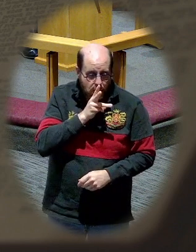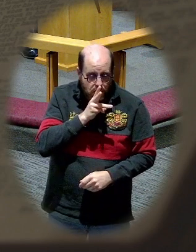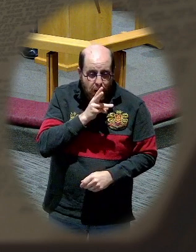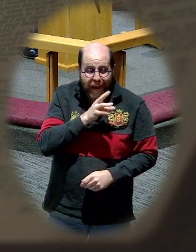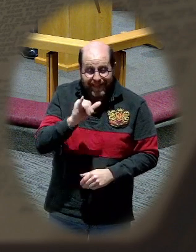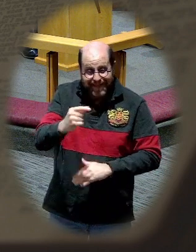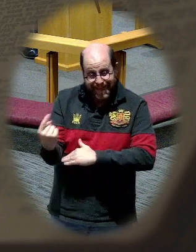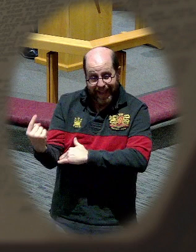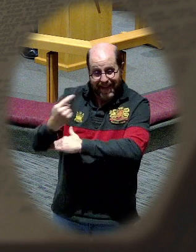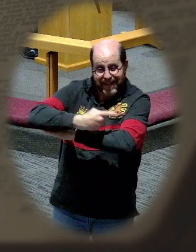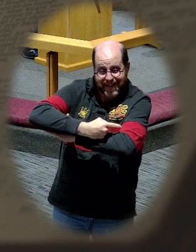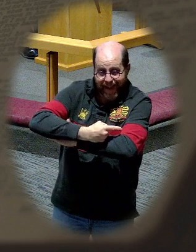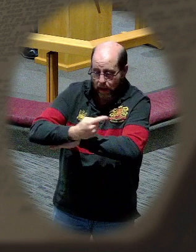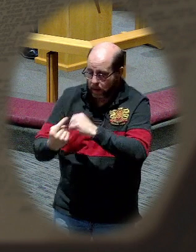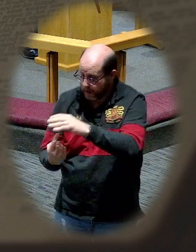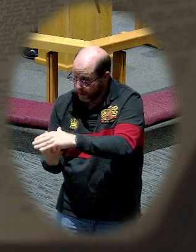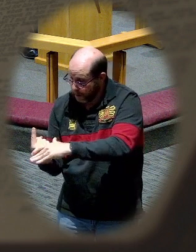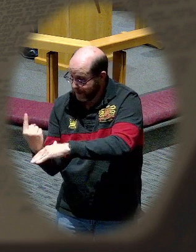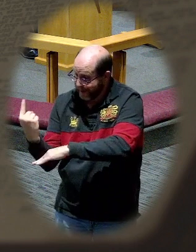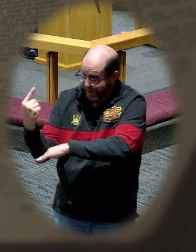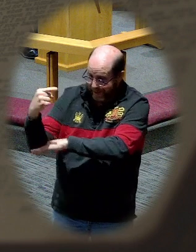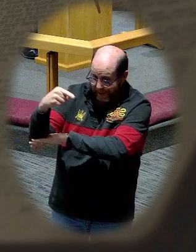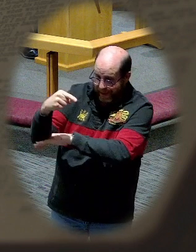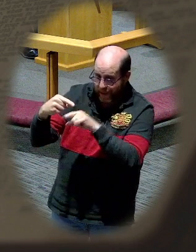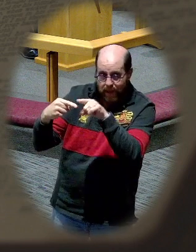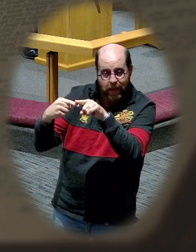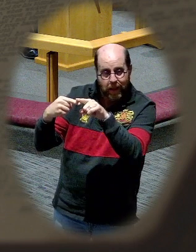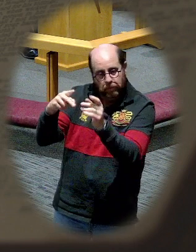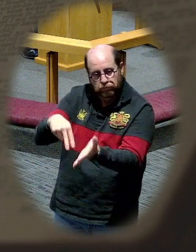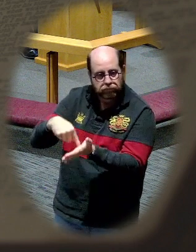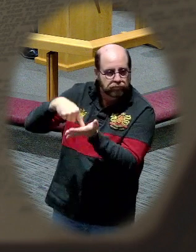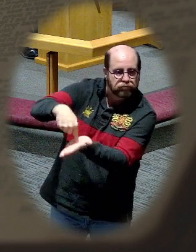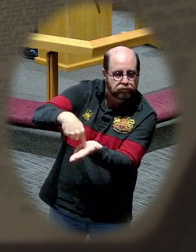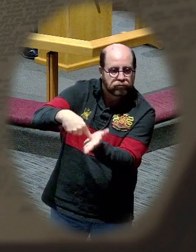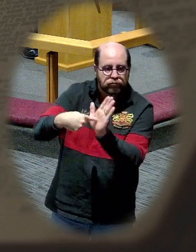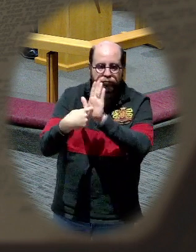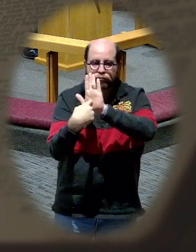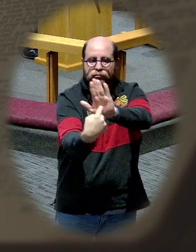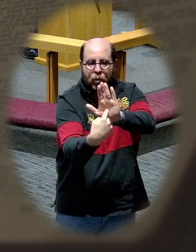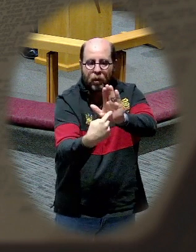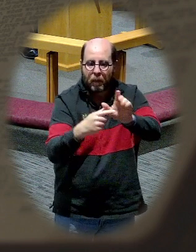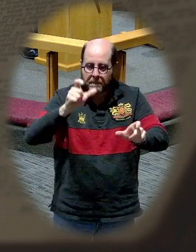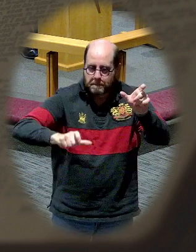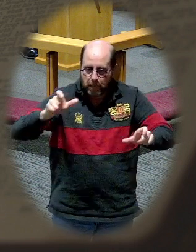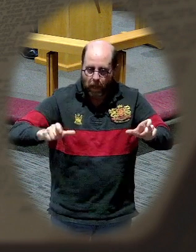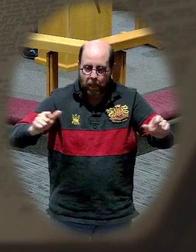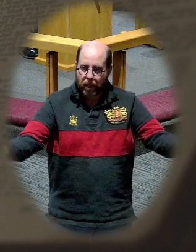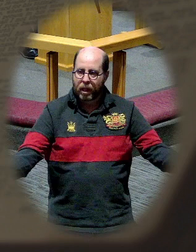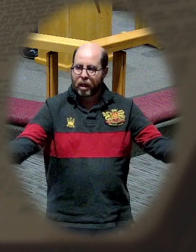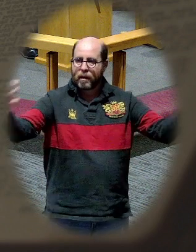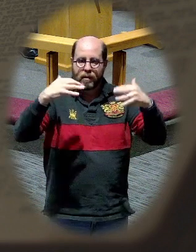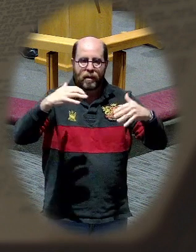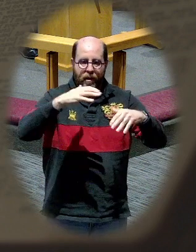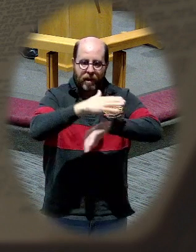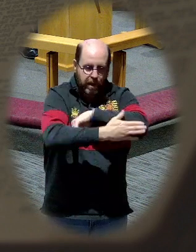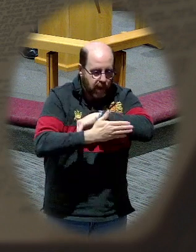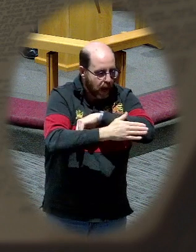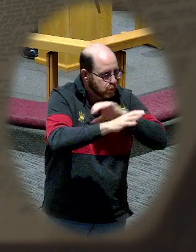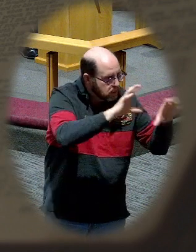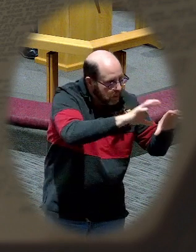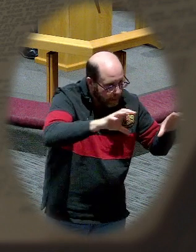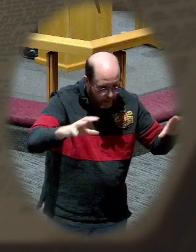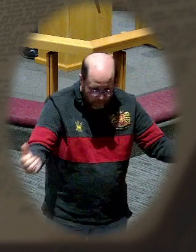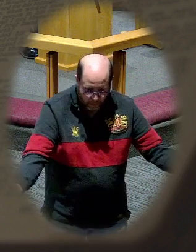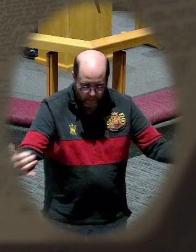In that day the root of Jesse shall stand as a signal for the peoples. Of him shall the nations inquire, and